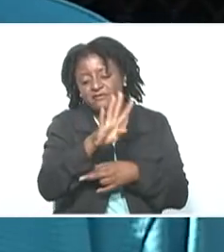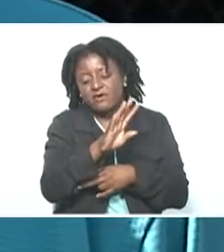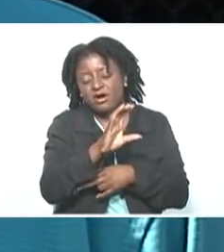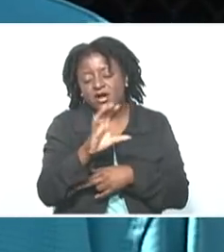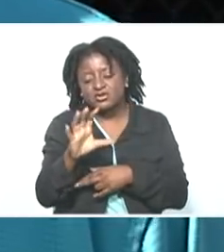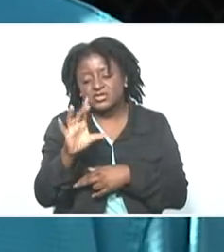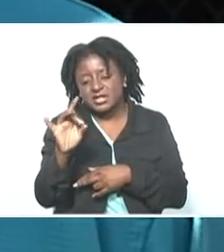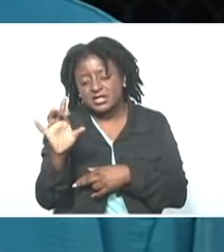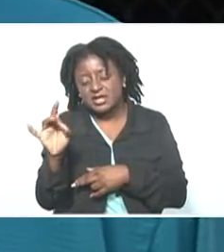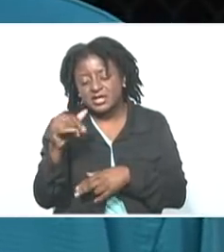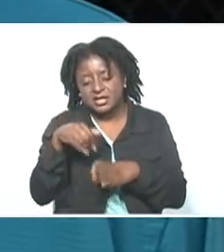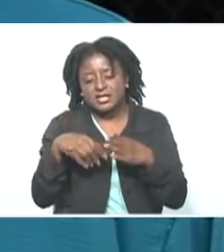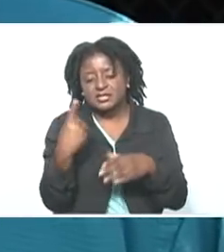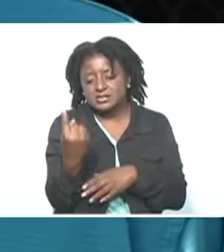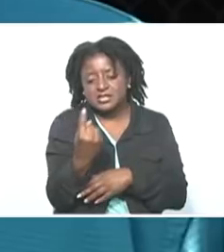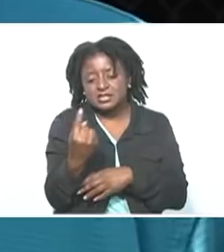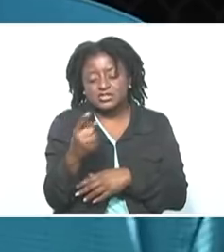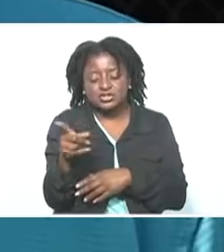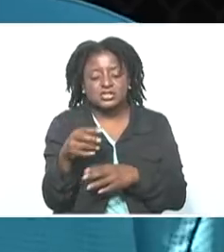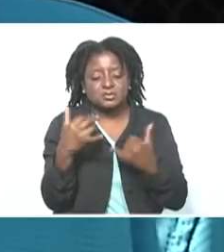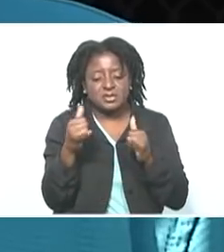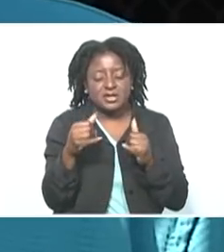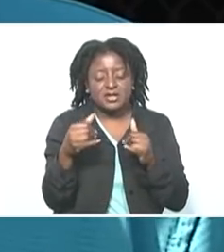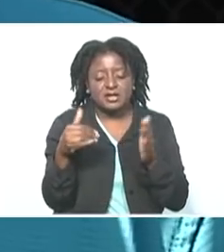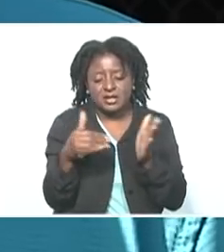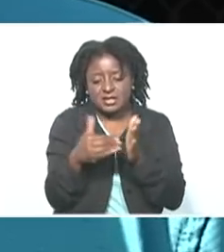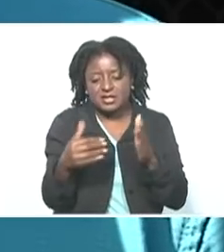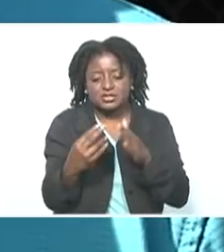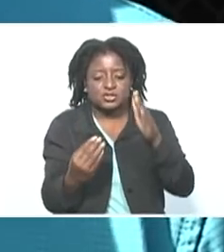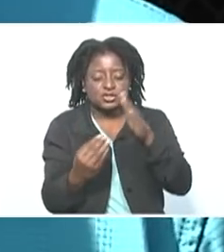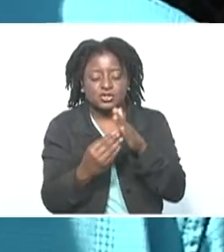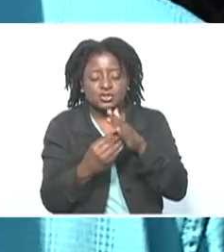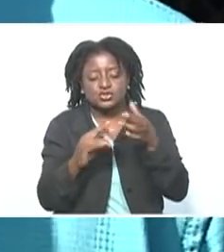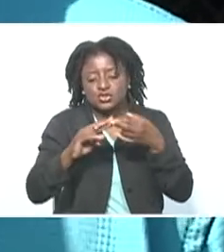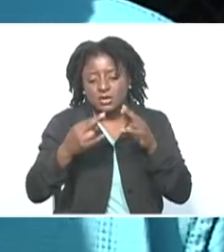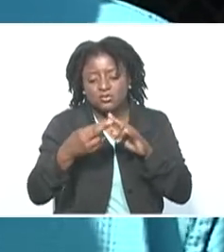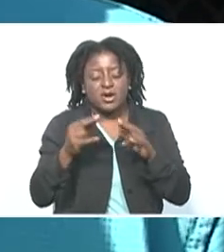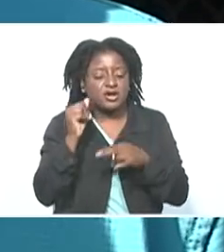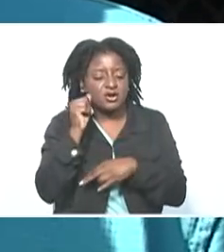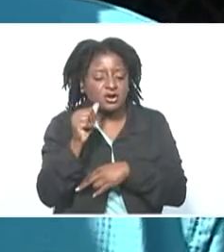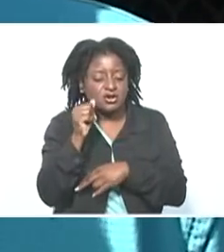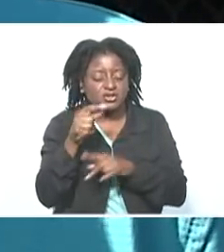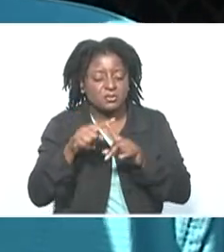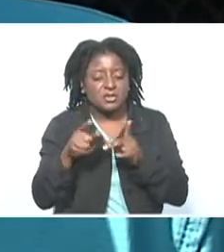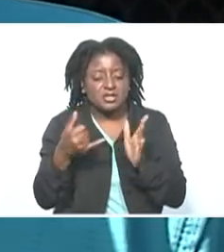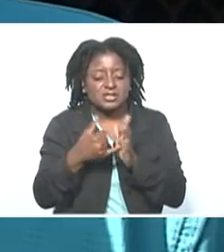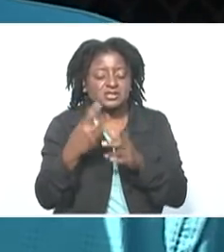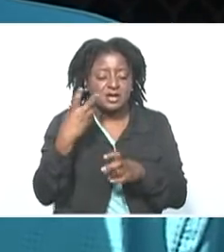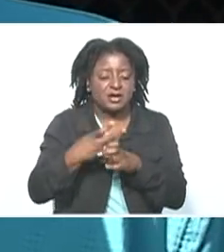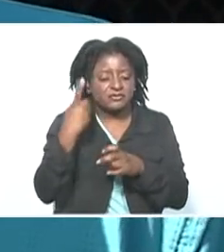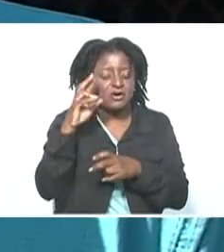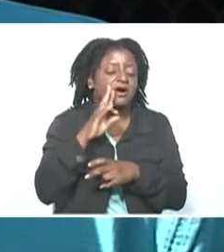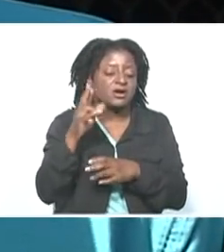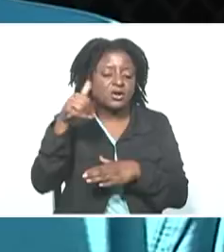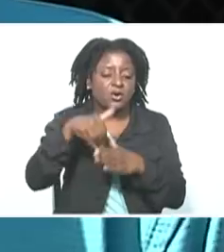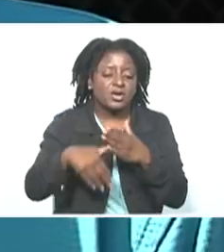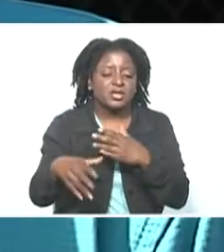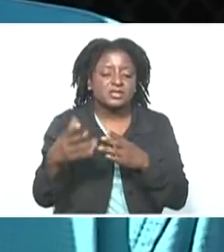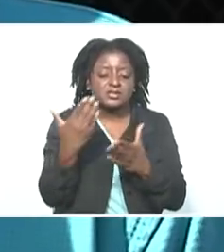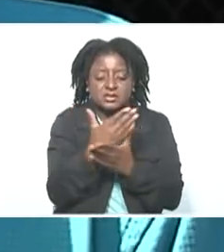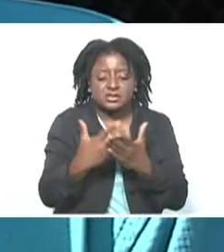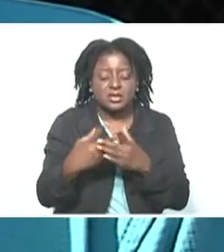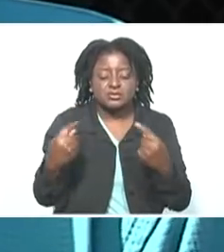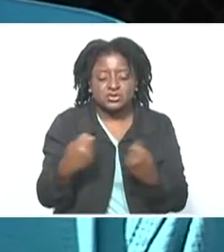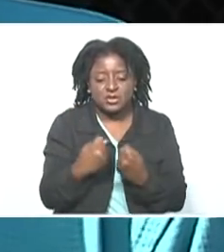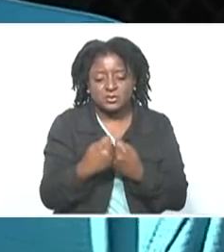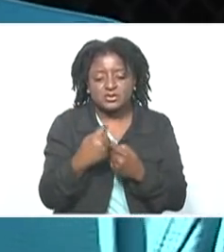in singles, so she's playing against the top ranked girls, but it's difficult for her to get in some tournaments because when you sign up for a tournament